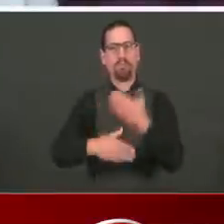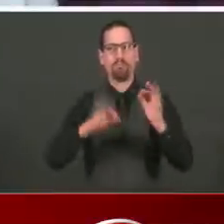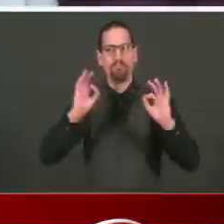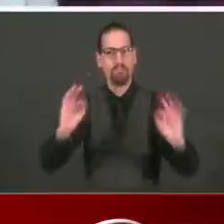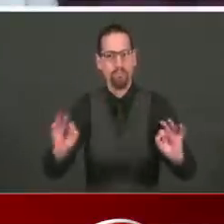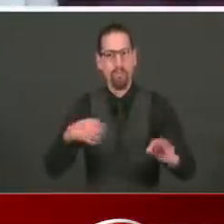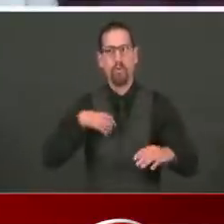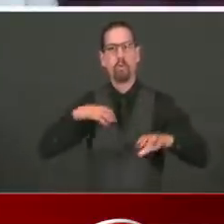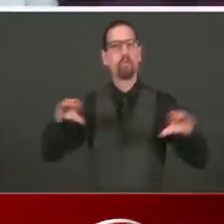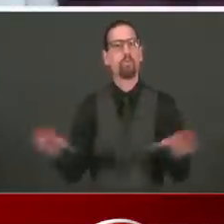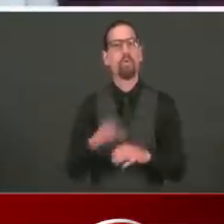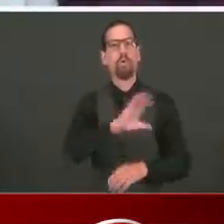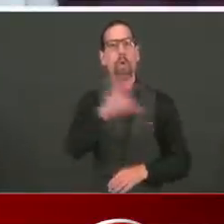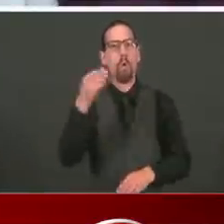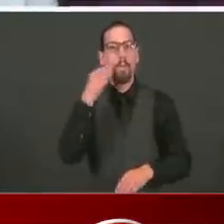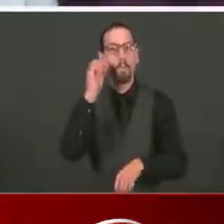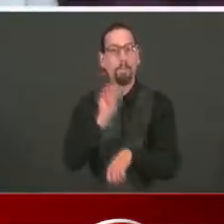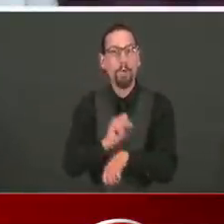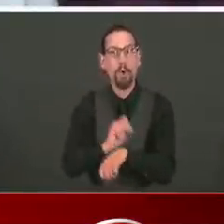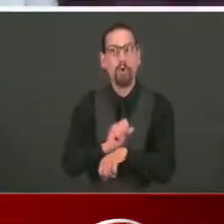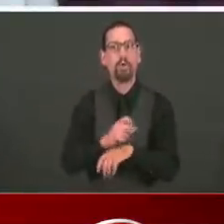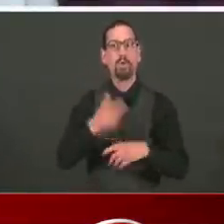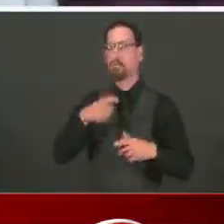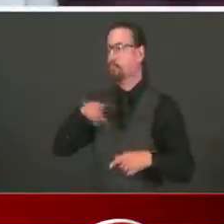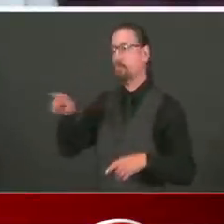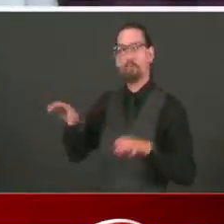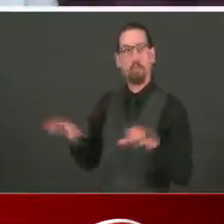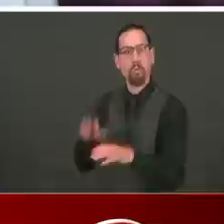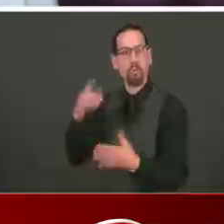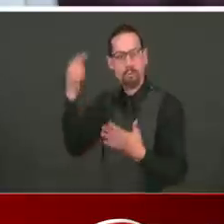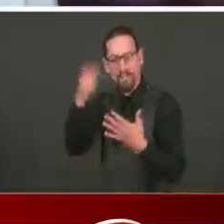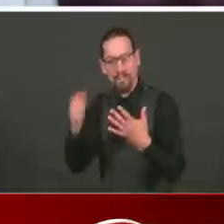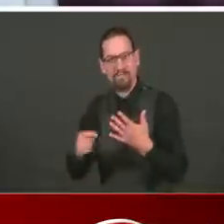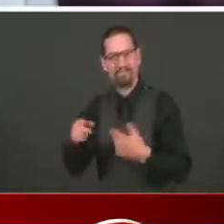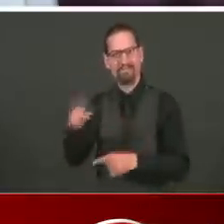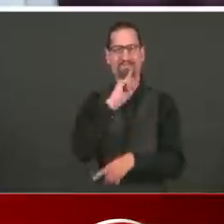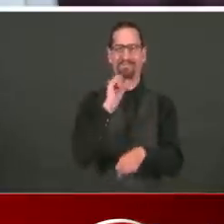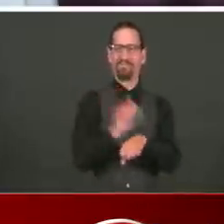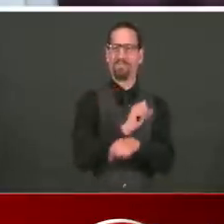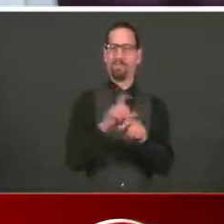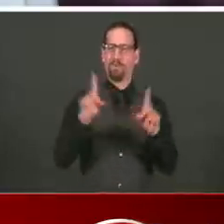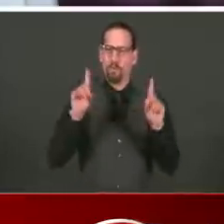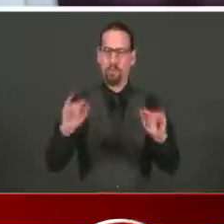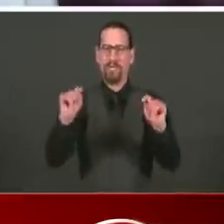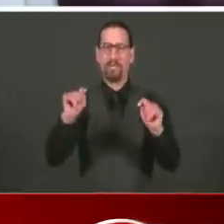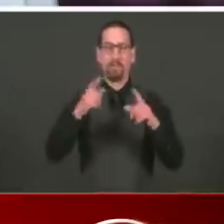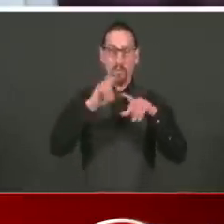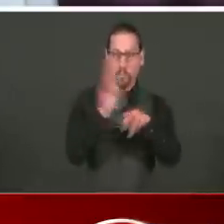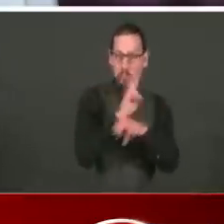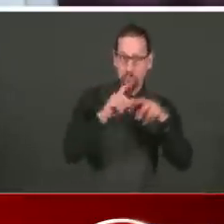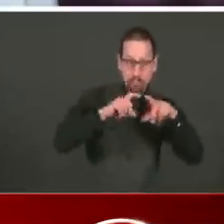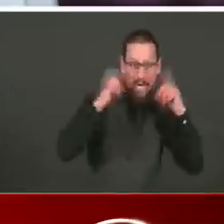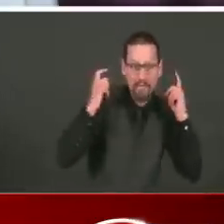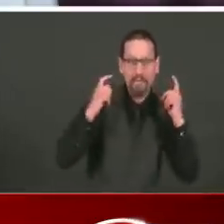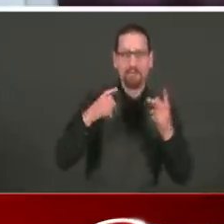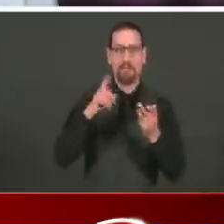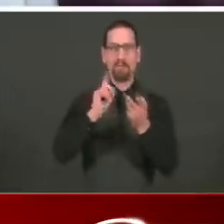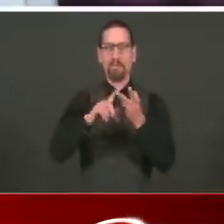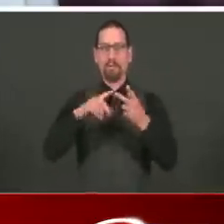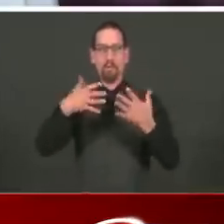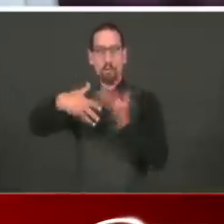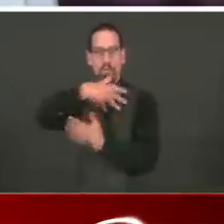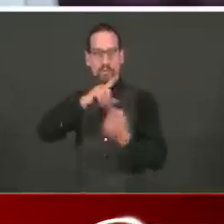your masks, by and large, people are. Folks are staying home when they're sick, people are keeping social distance. It's